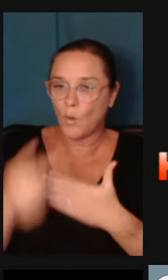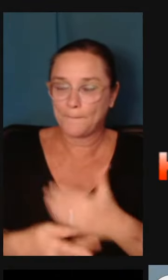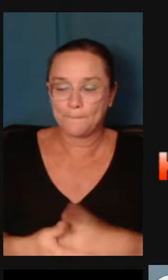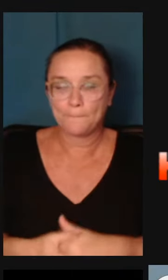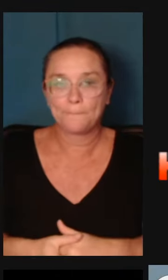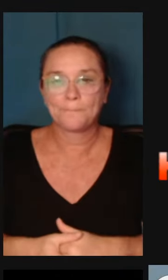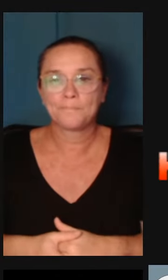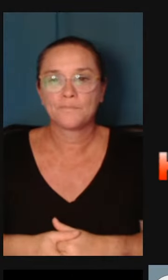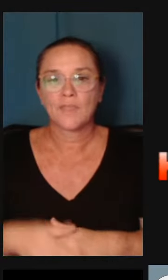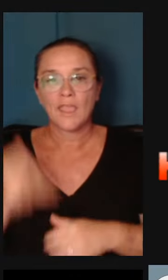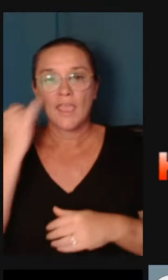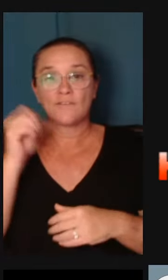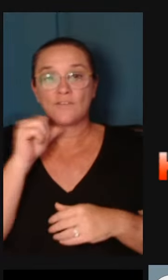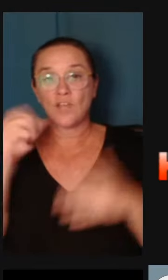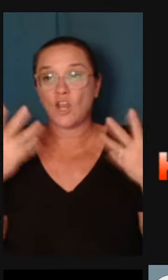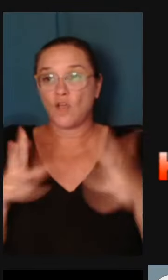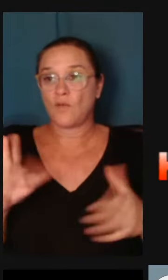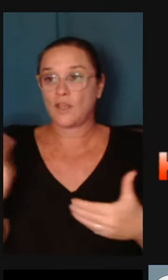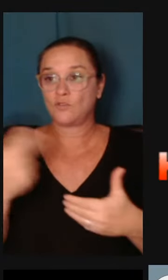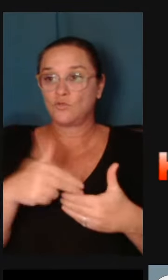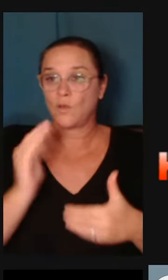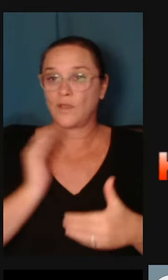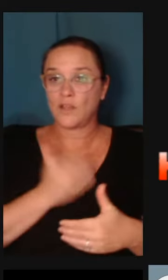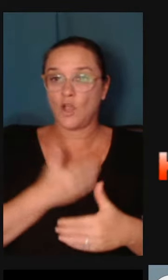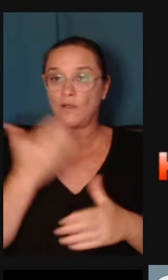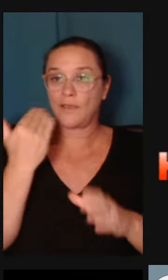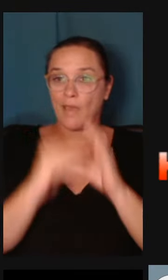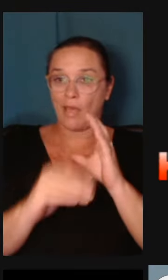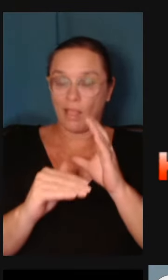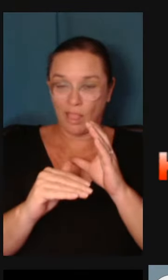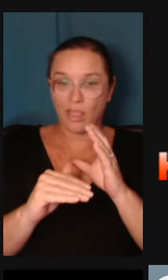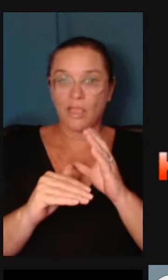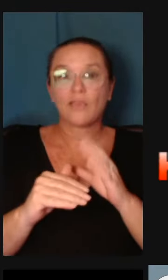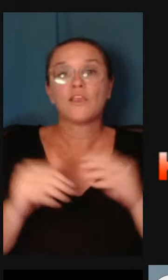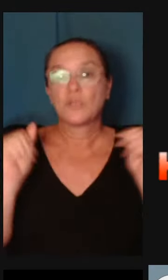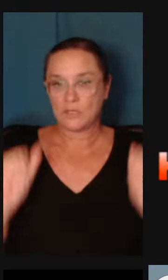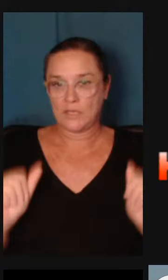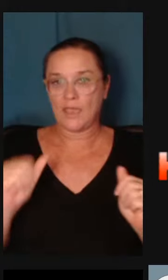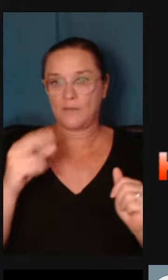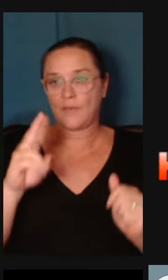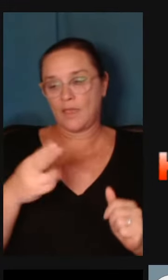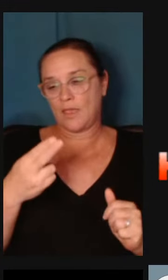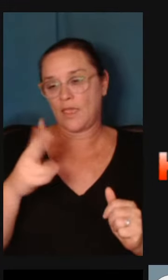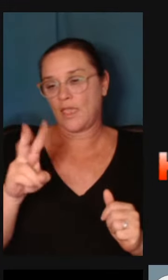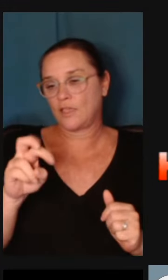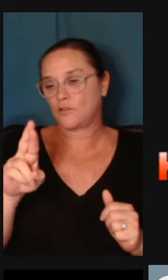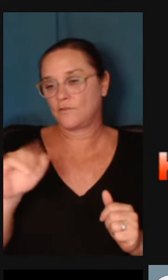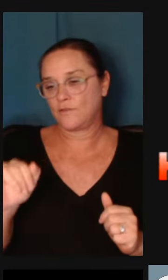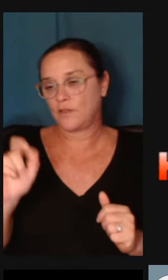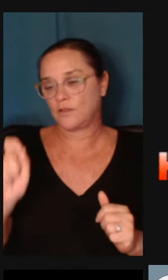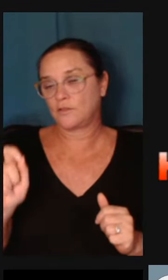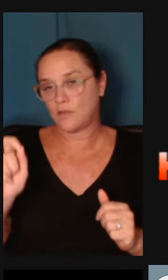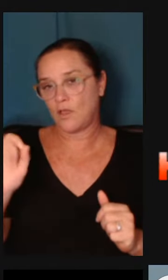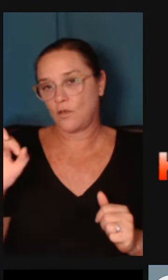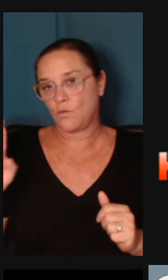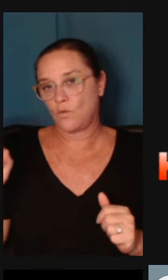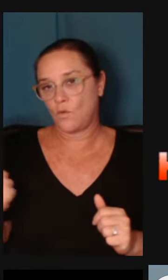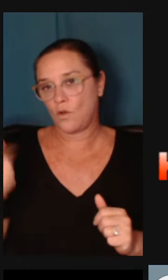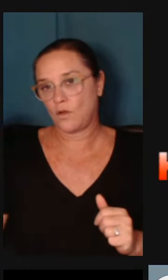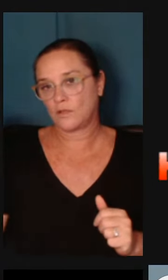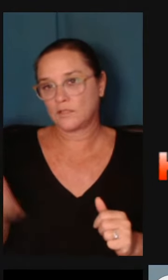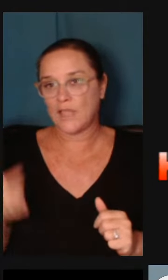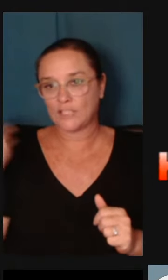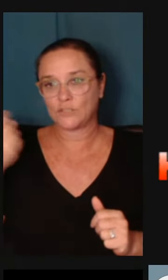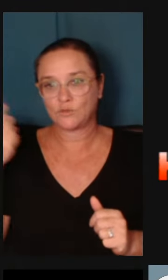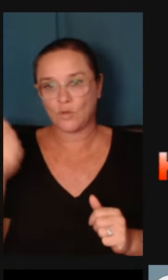And if you have not already joined our email list, there is a way to do that by going to hveri.org, subscribe. You can do that right after you hit